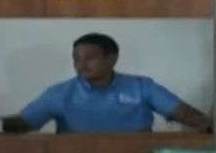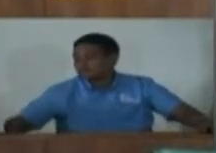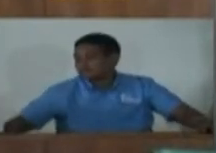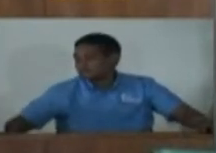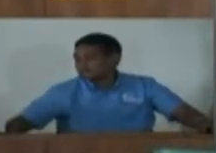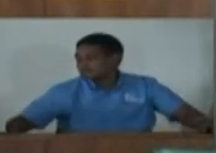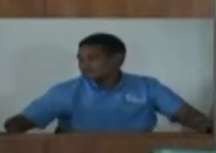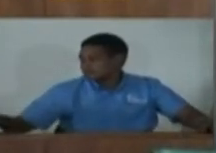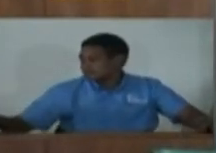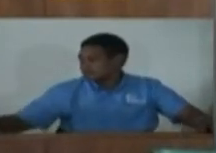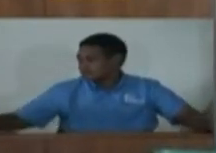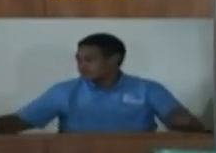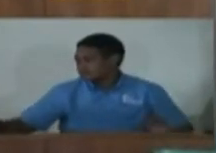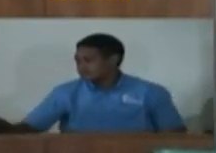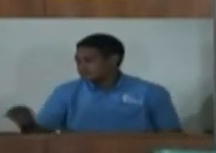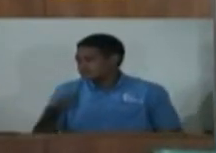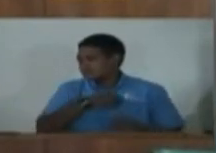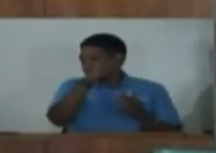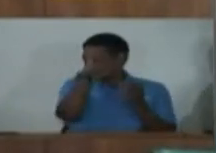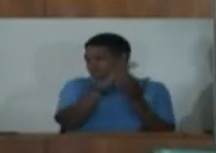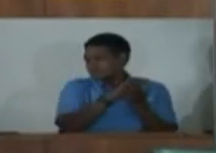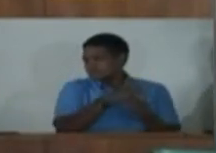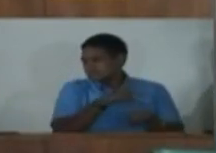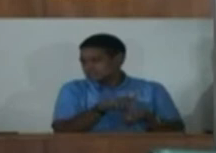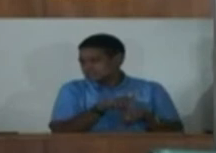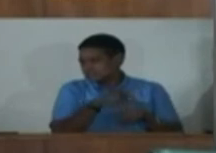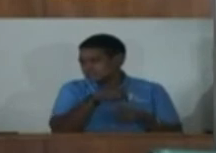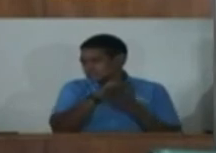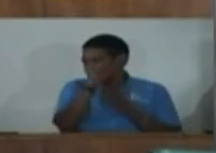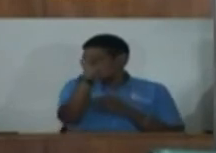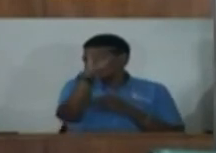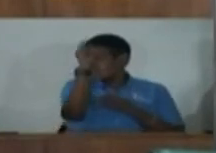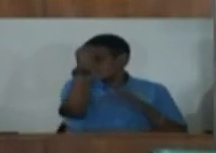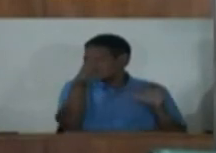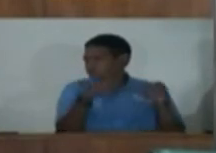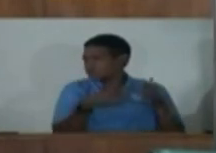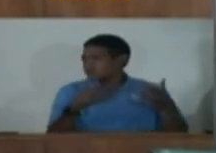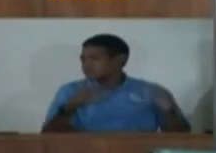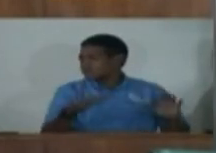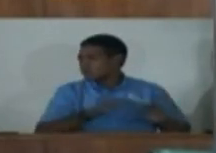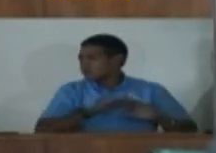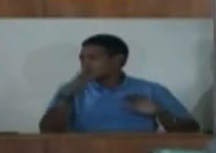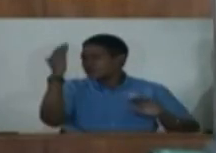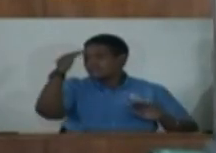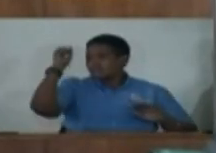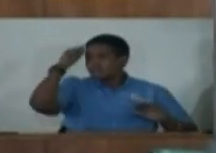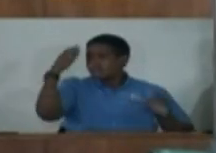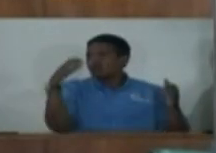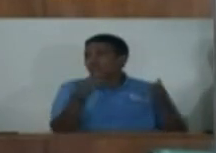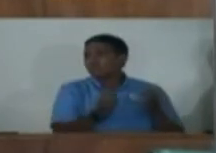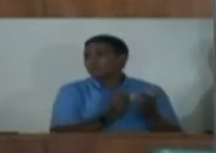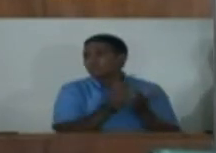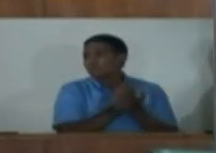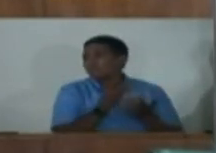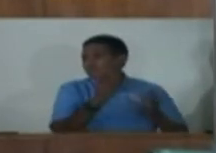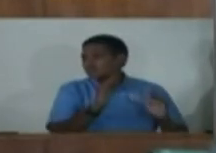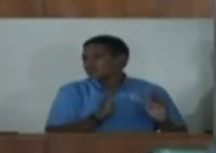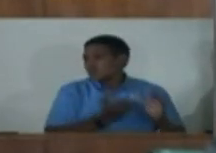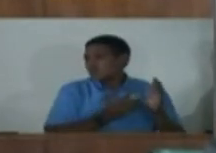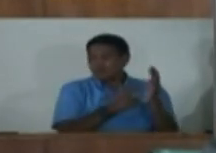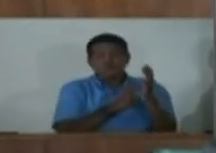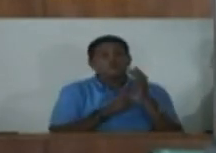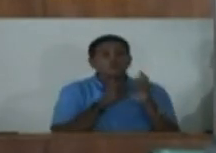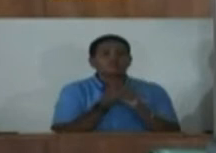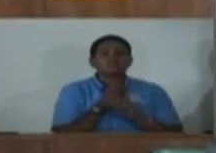I believe in my time we had already sent forward to Cabinet. I don't know if Cabinet had approved our requests that